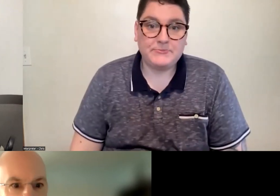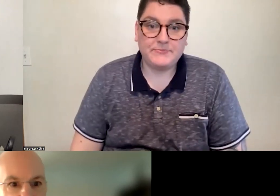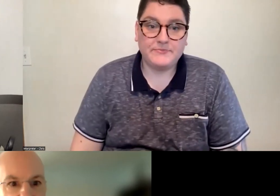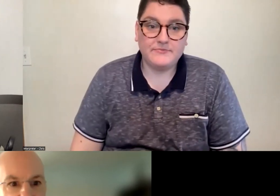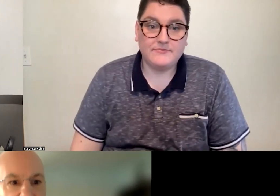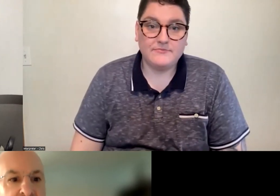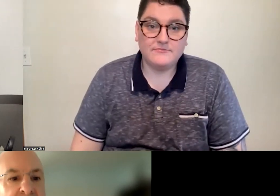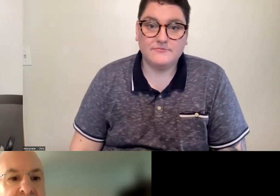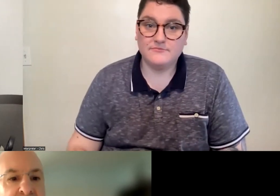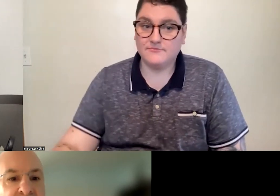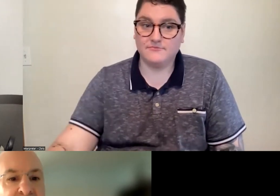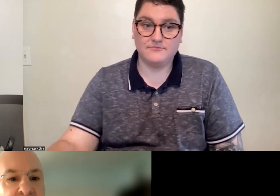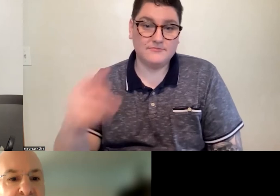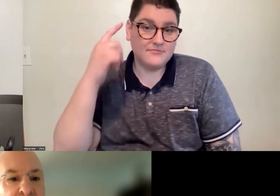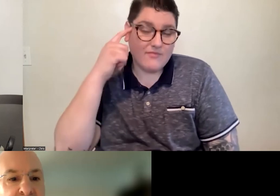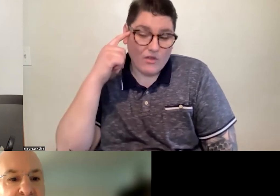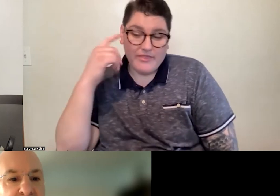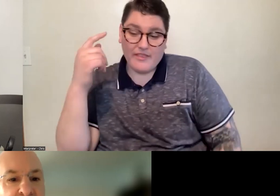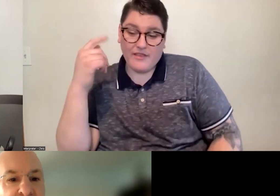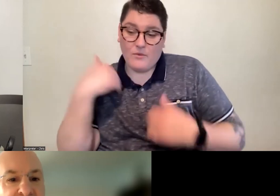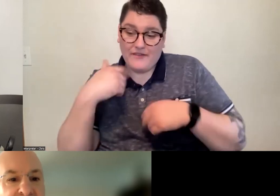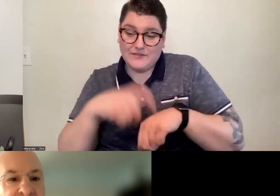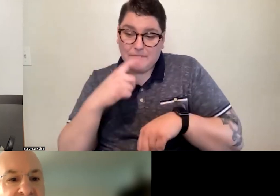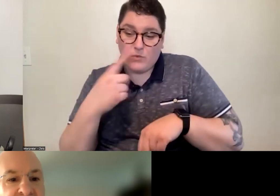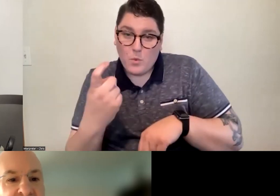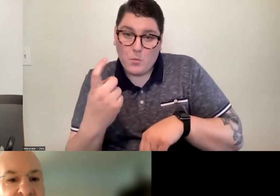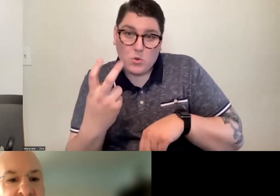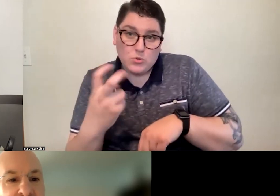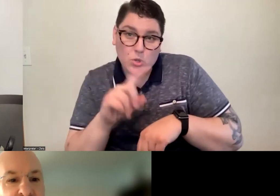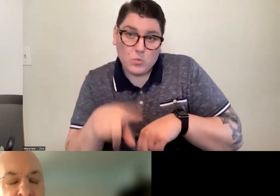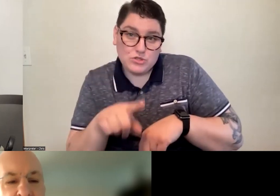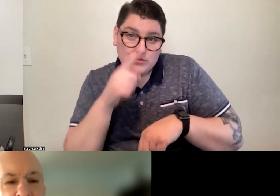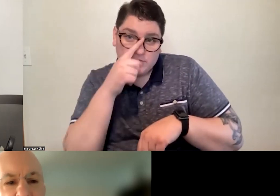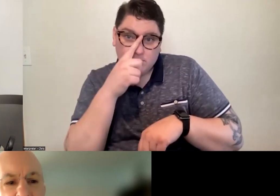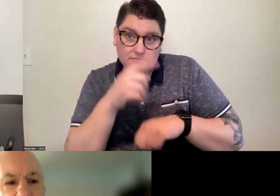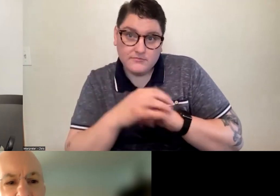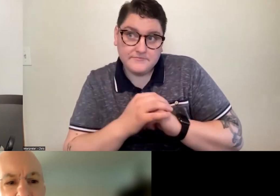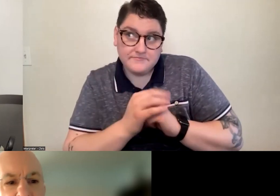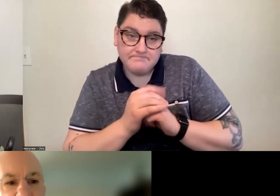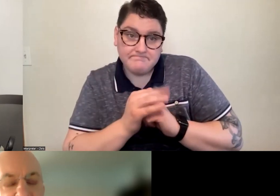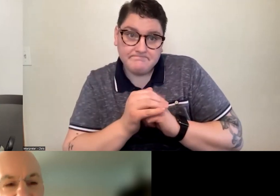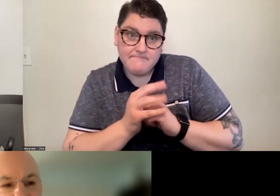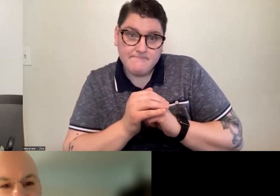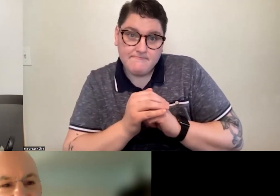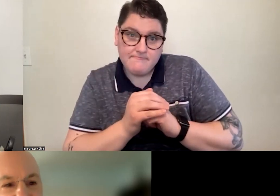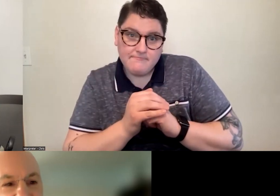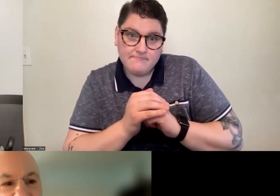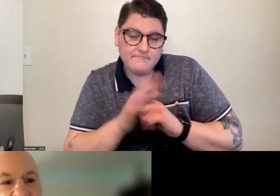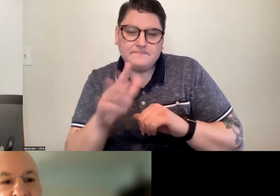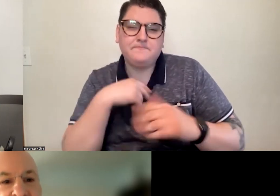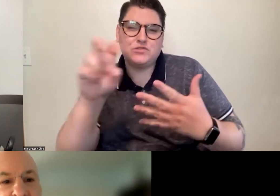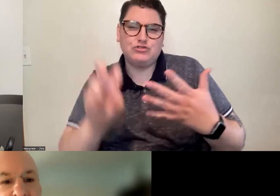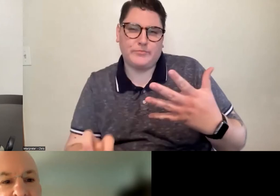Okay, I think we have maybe time for two more questions. Well, let me skip to this